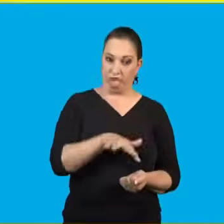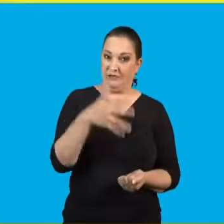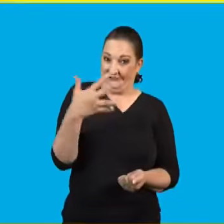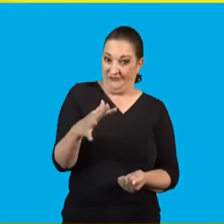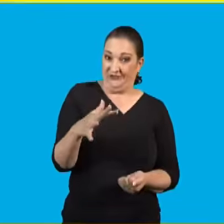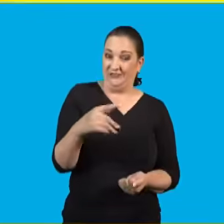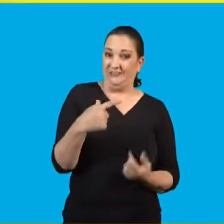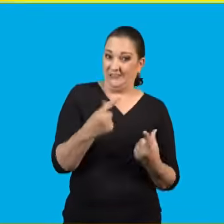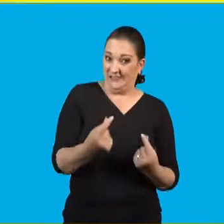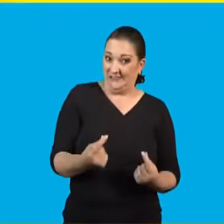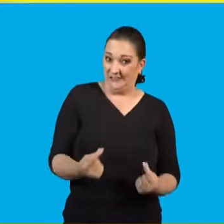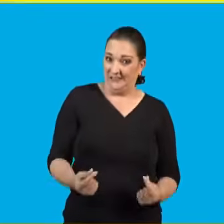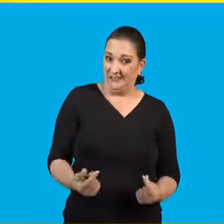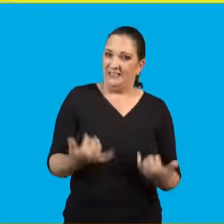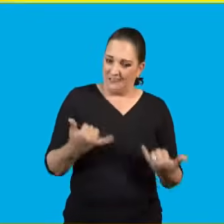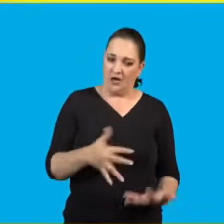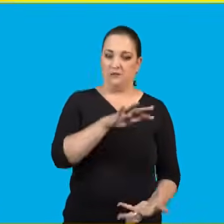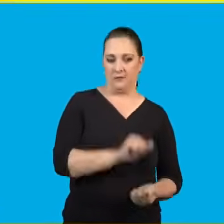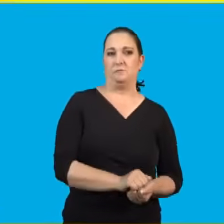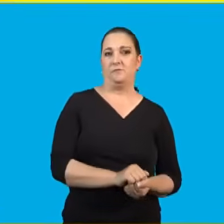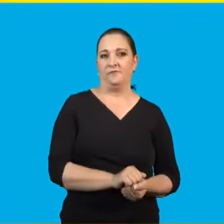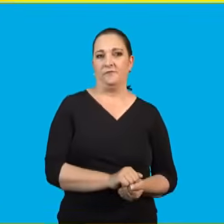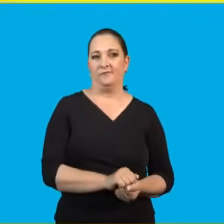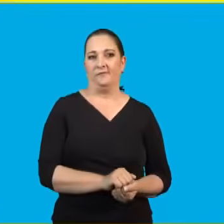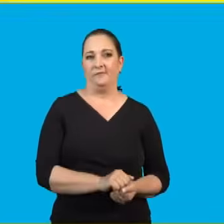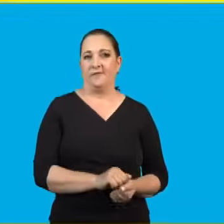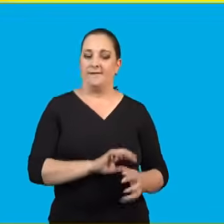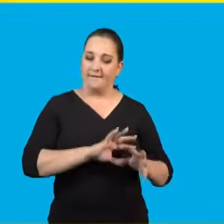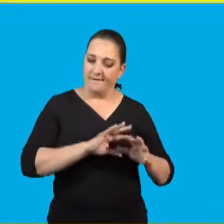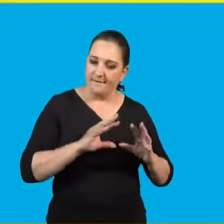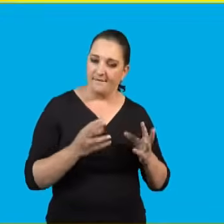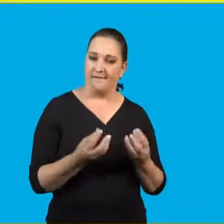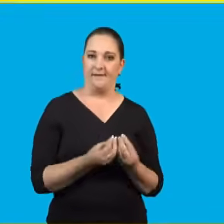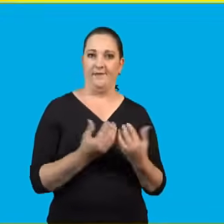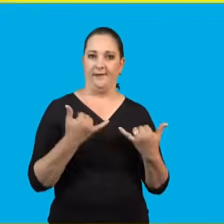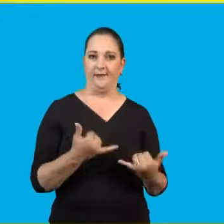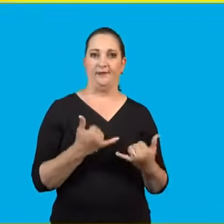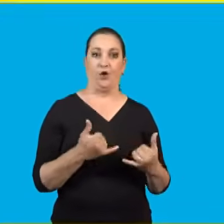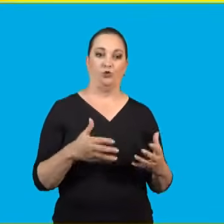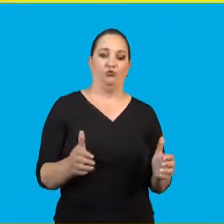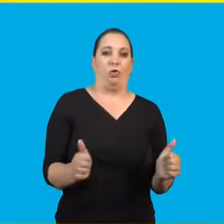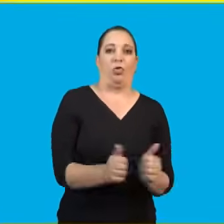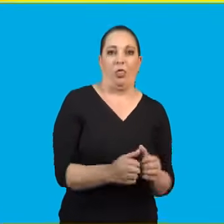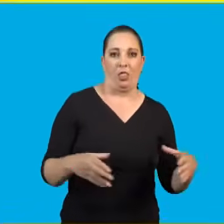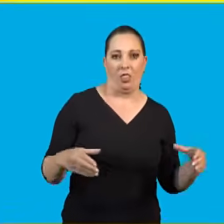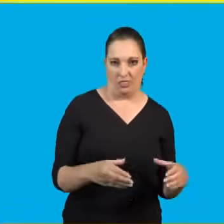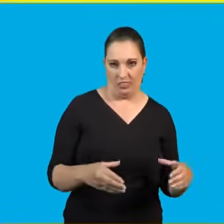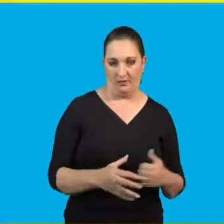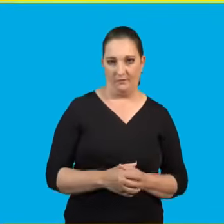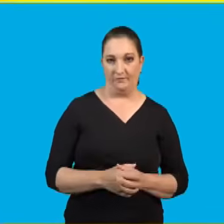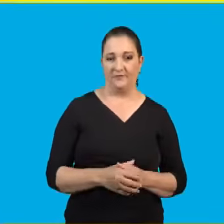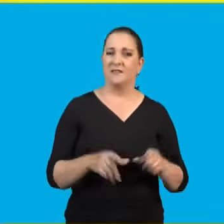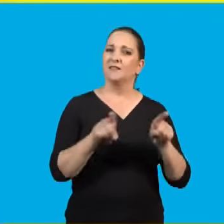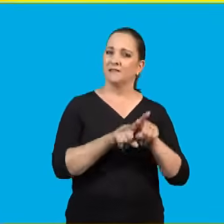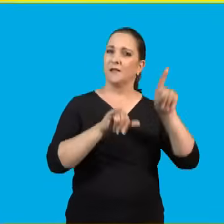the argument now, I am now summing up. In other words, putting everything together. Just like the